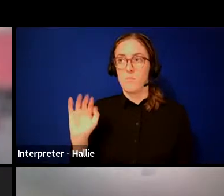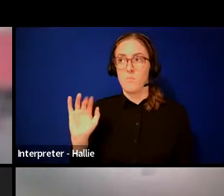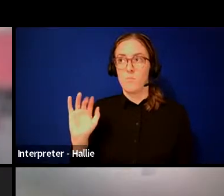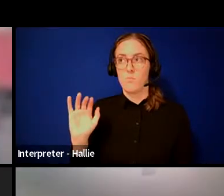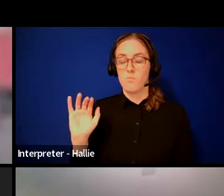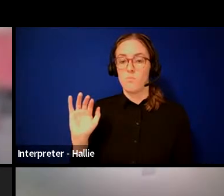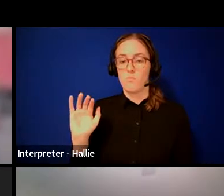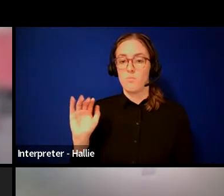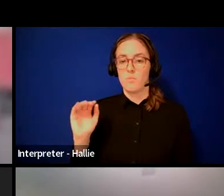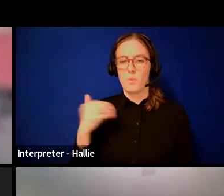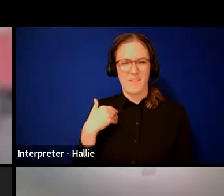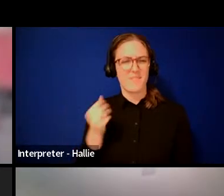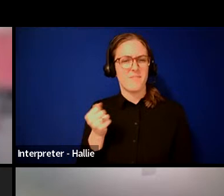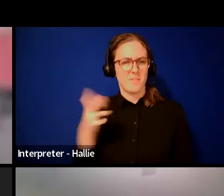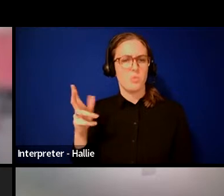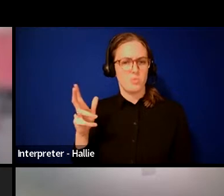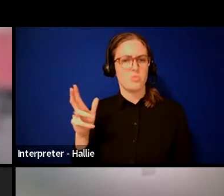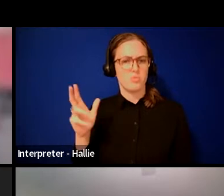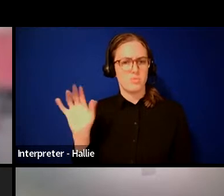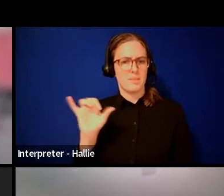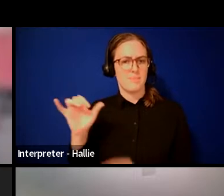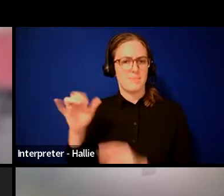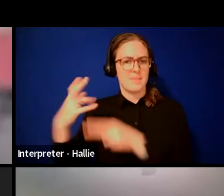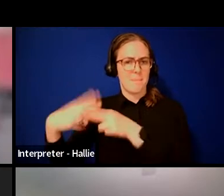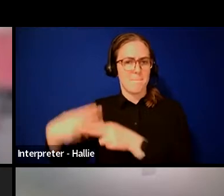We have a few Marty Sullivans.